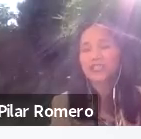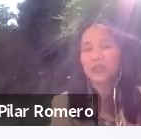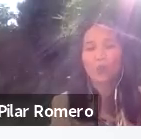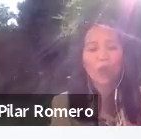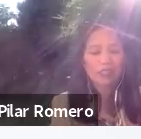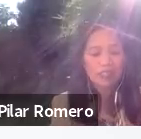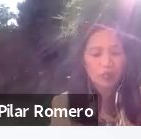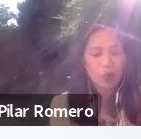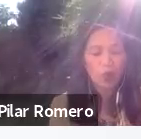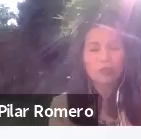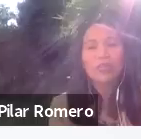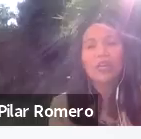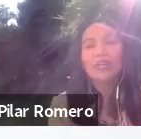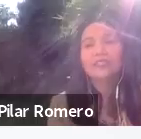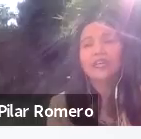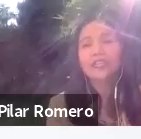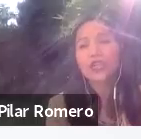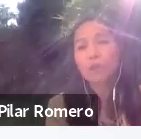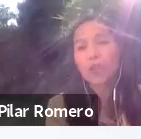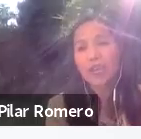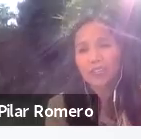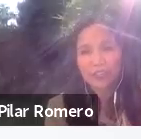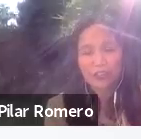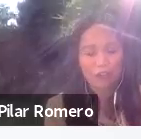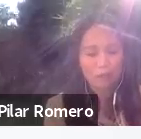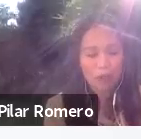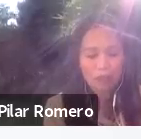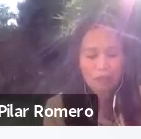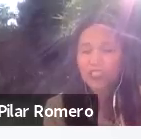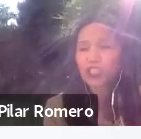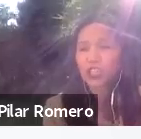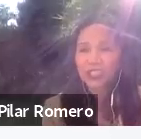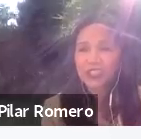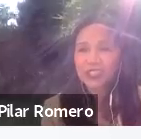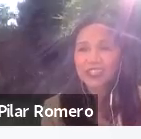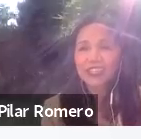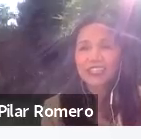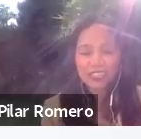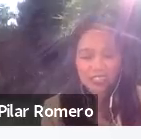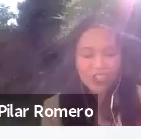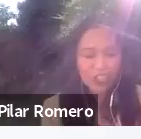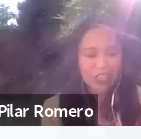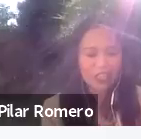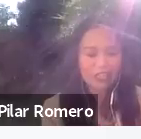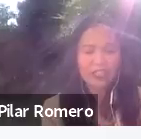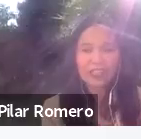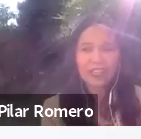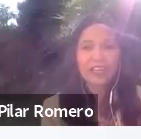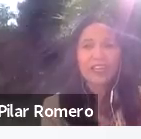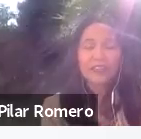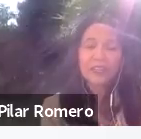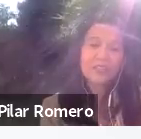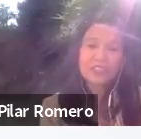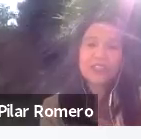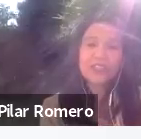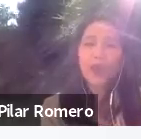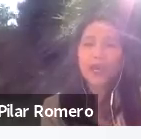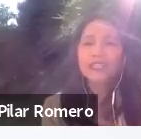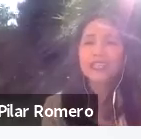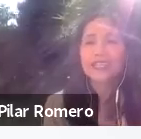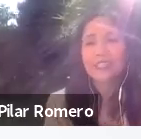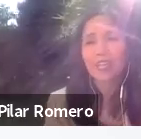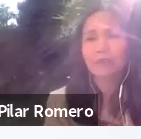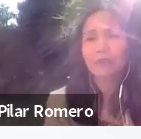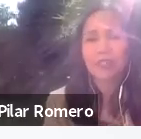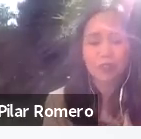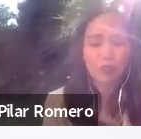celebrate what is called the noblest of professions, teaching. This is a